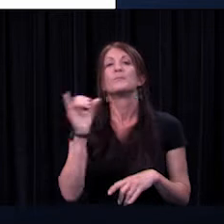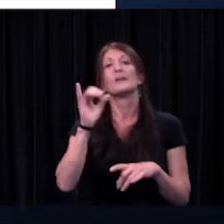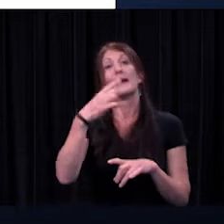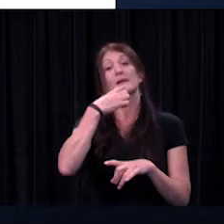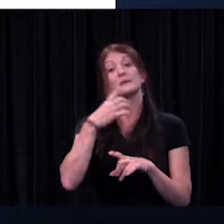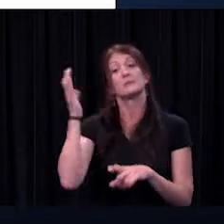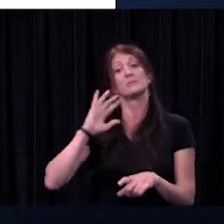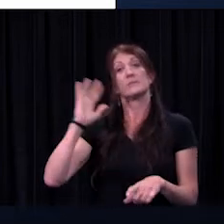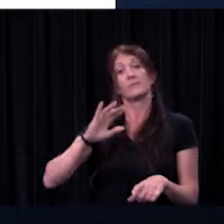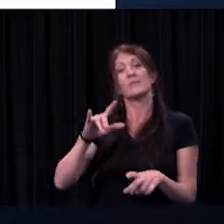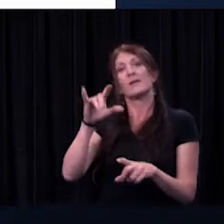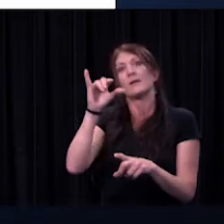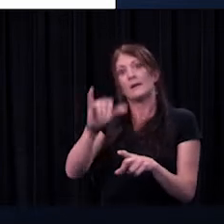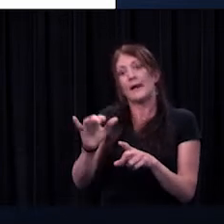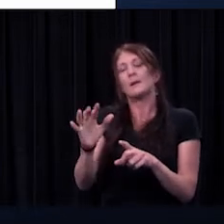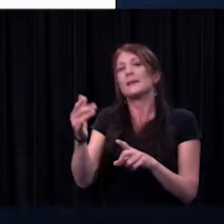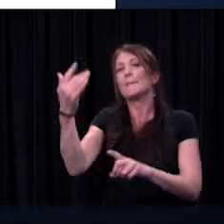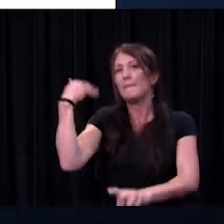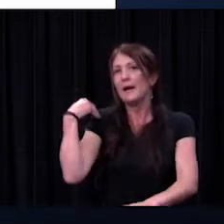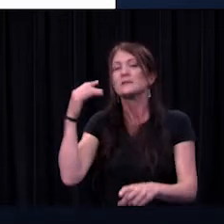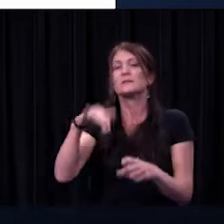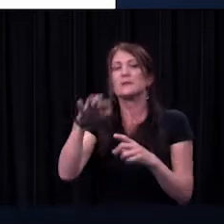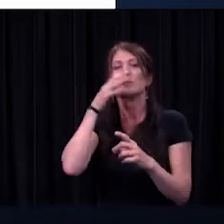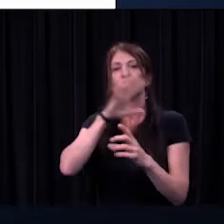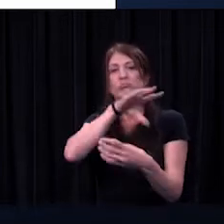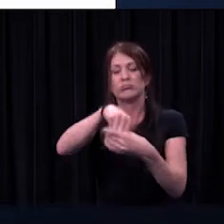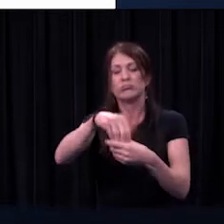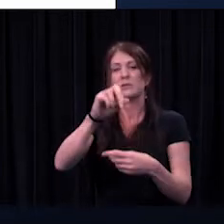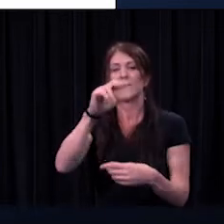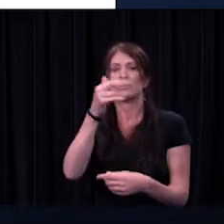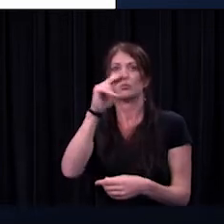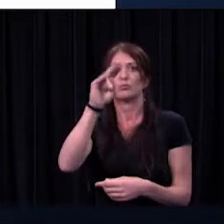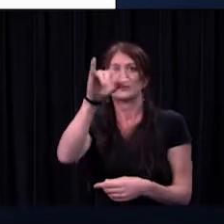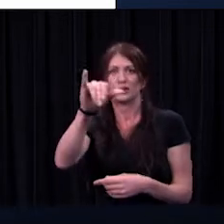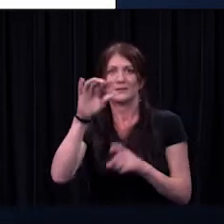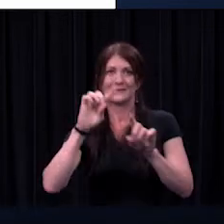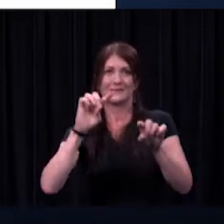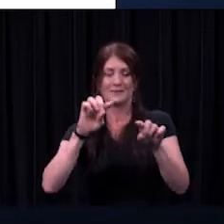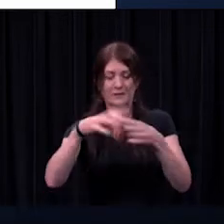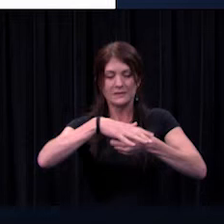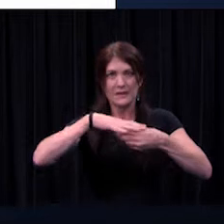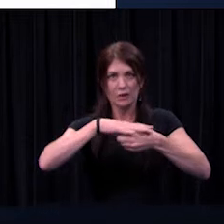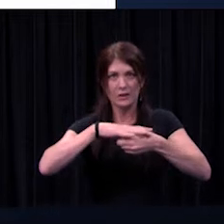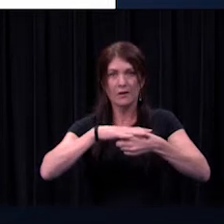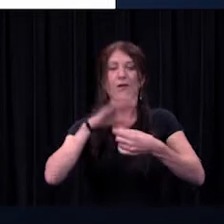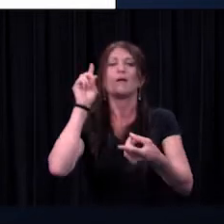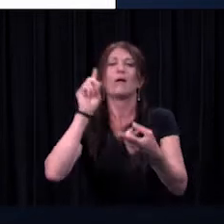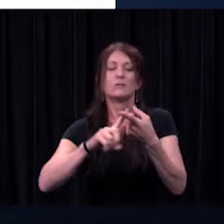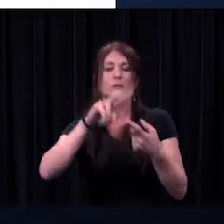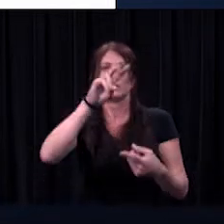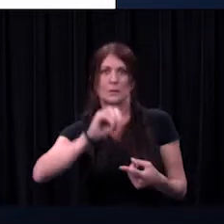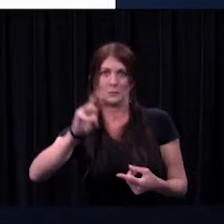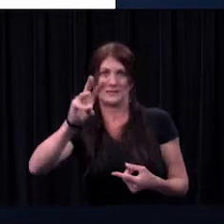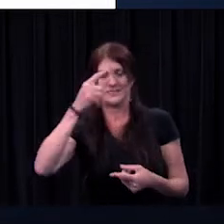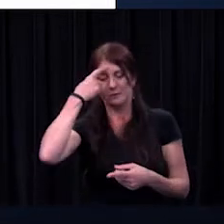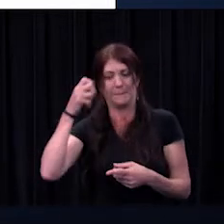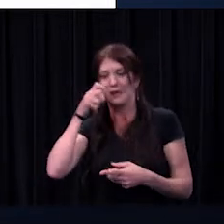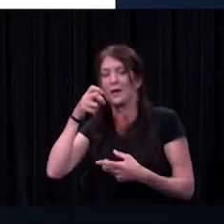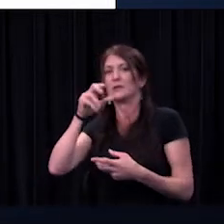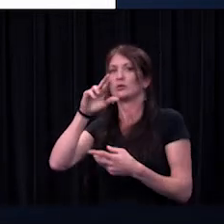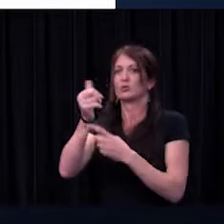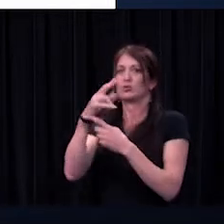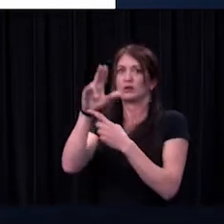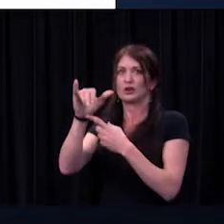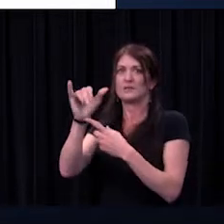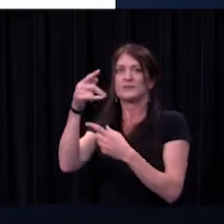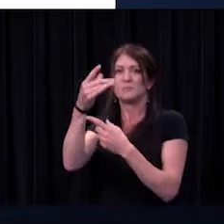was part of the Regency Place attendance area until 2006 when it was moved because of the rising enrollment at Regency Place. The